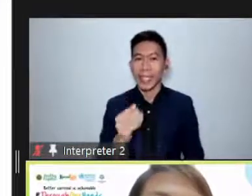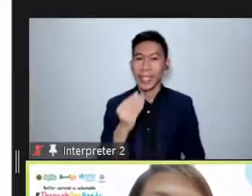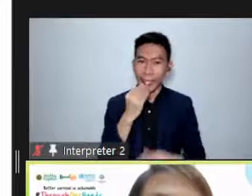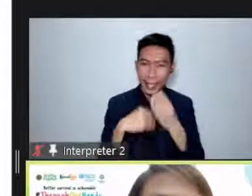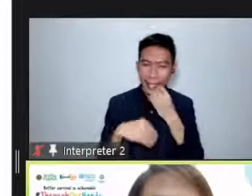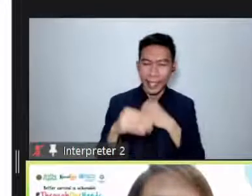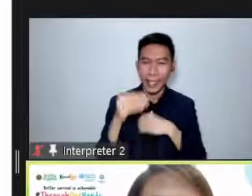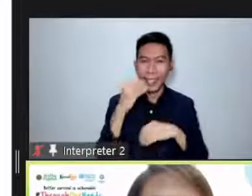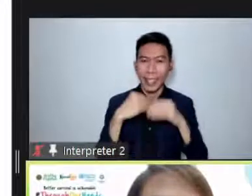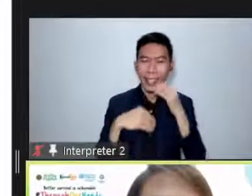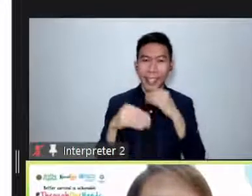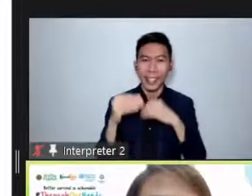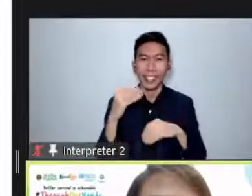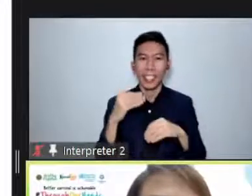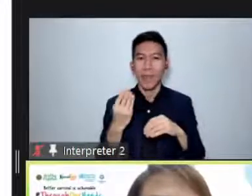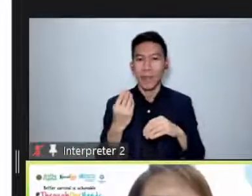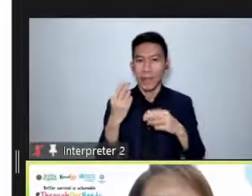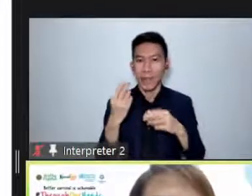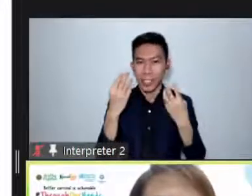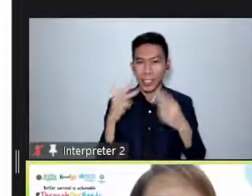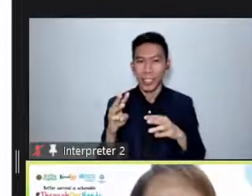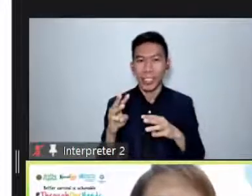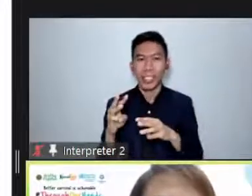eating, watching Netflix,